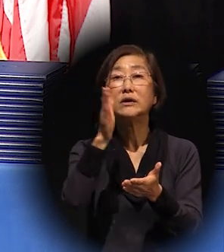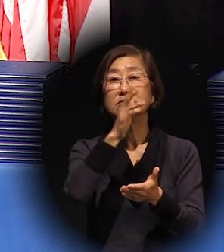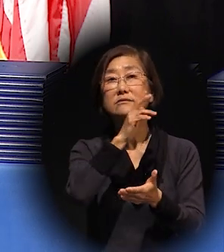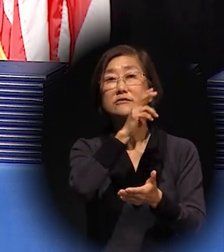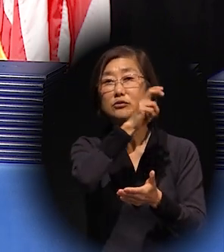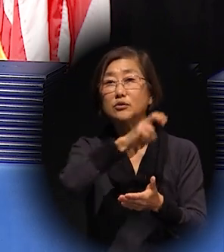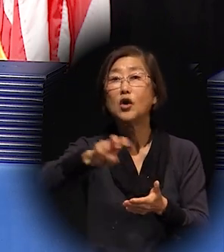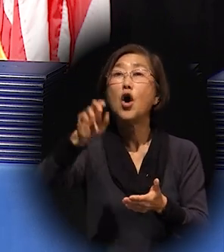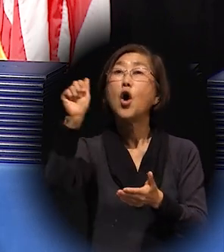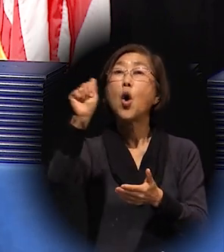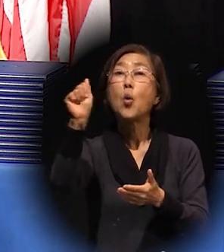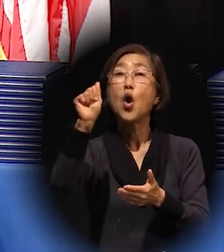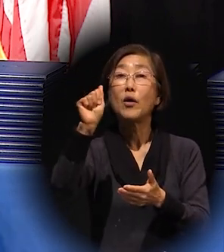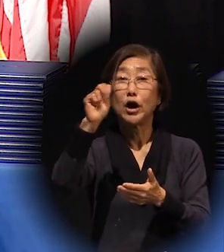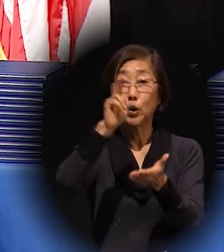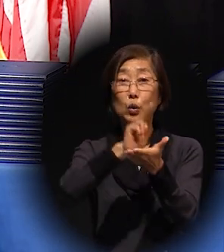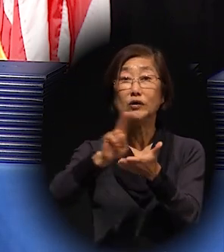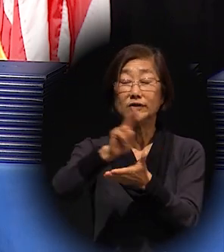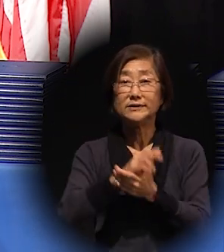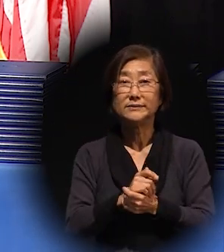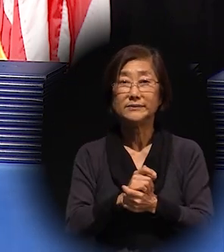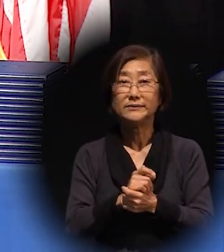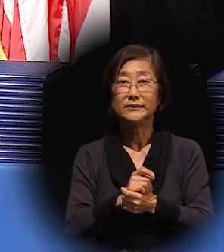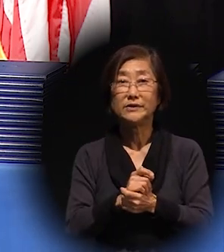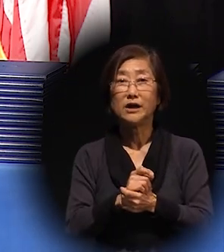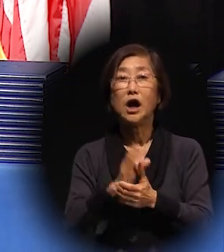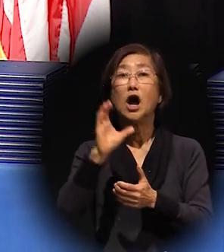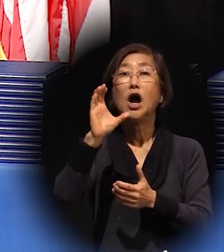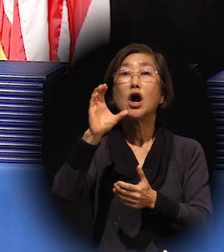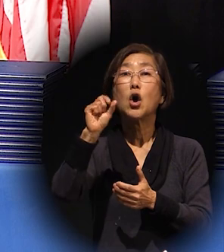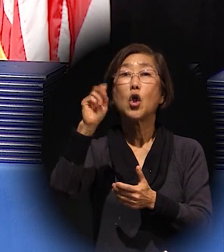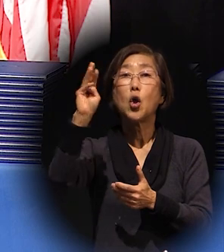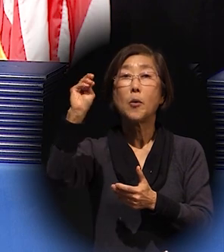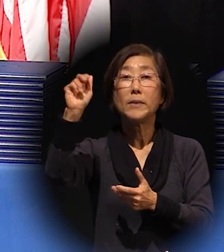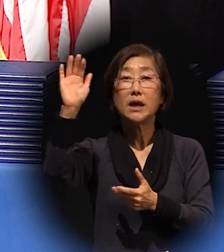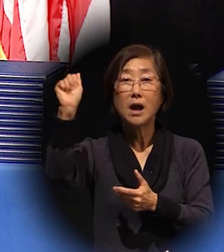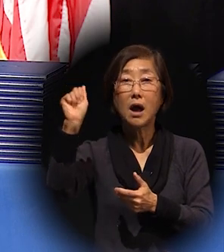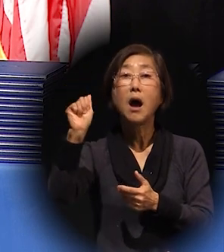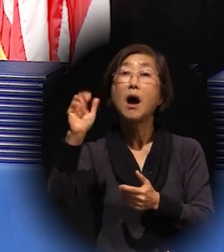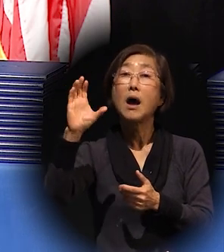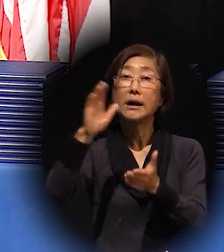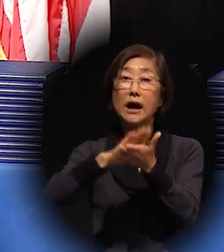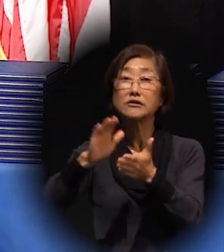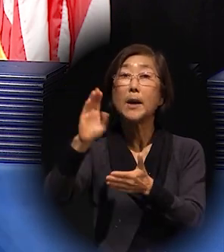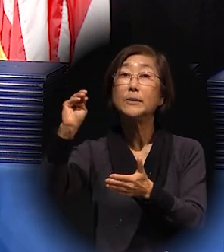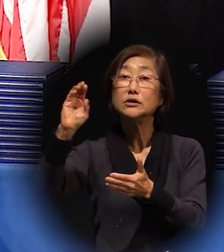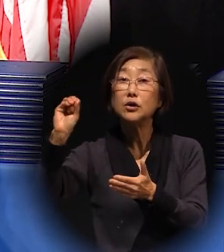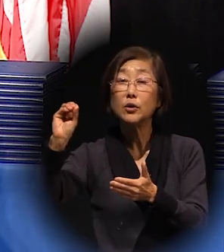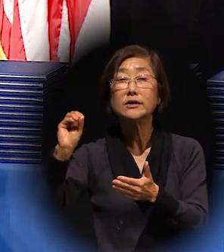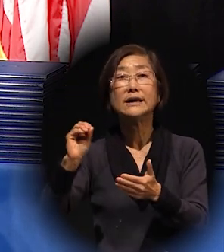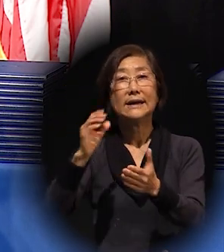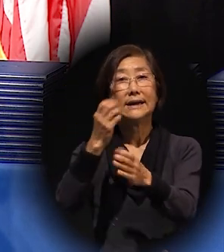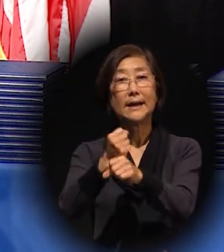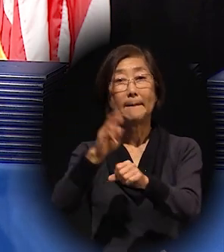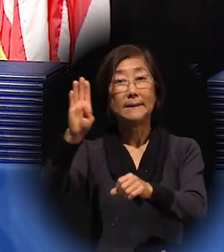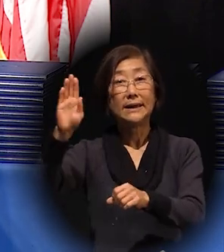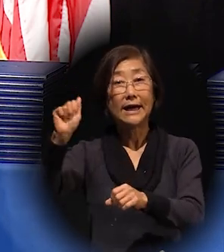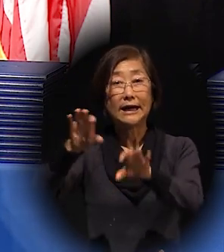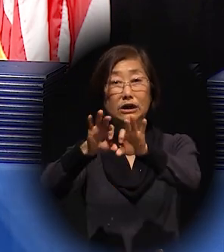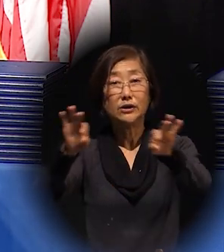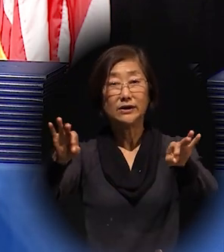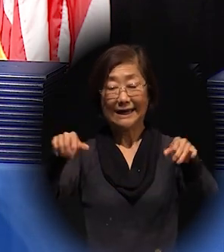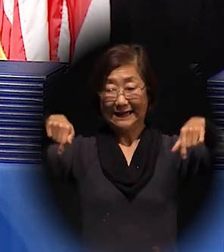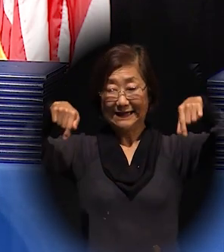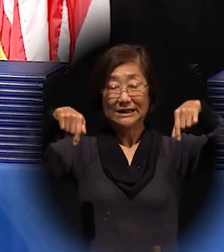are going to Aurora University, Columbia College of Missouri, whereby you can get your bachelor's